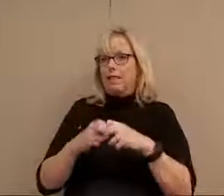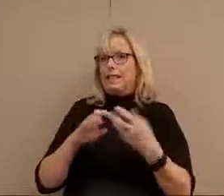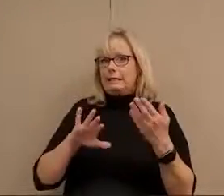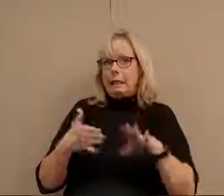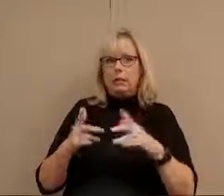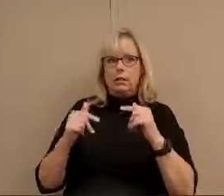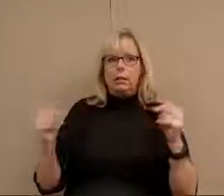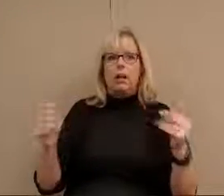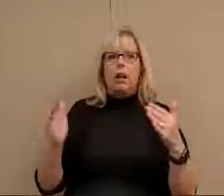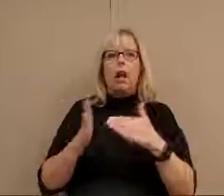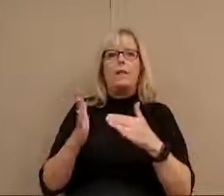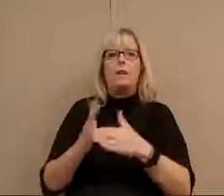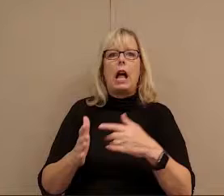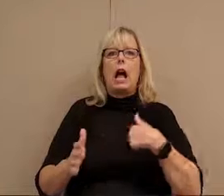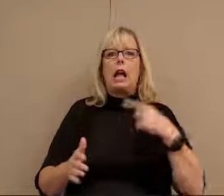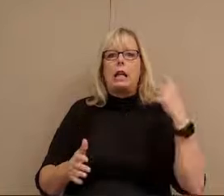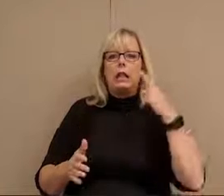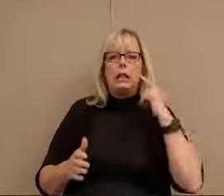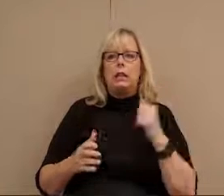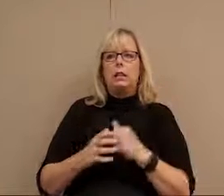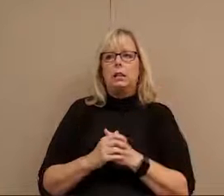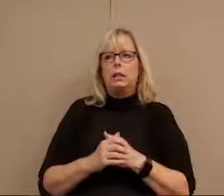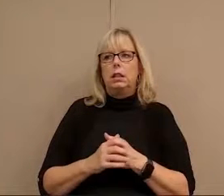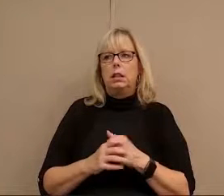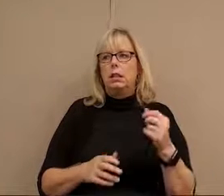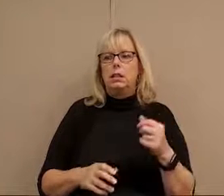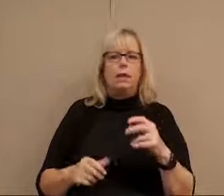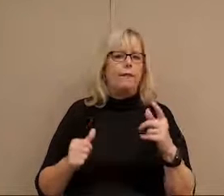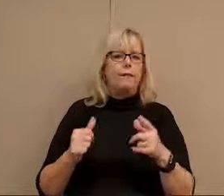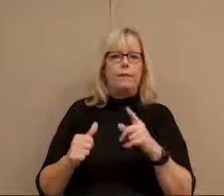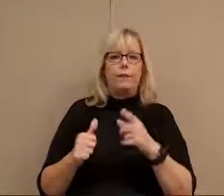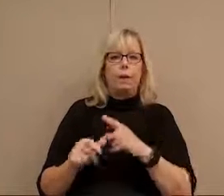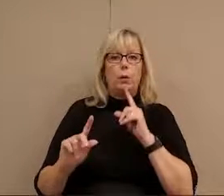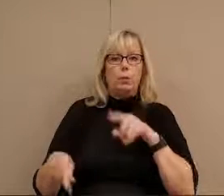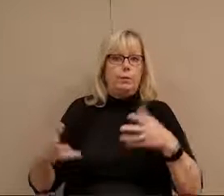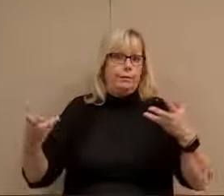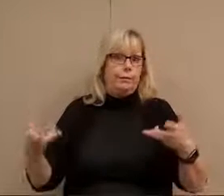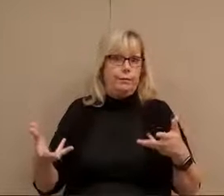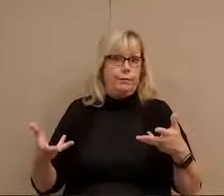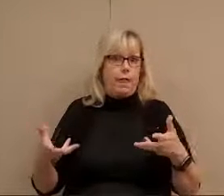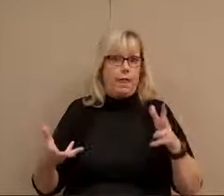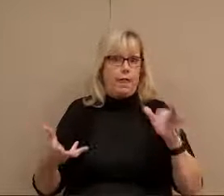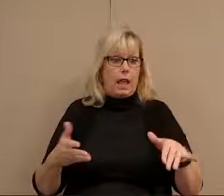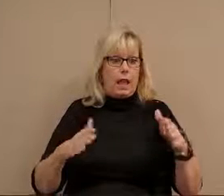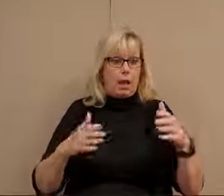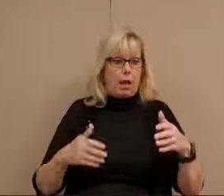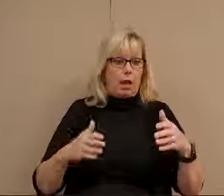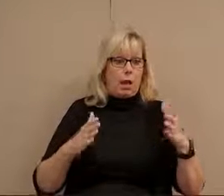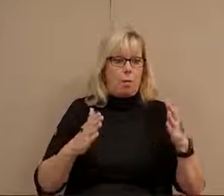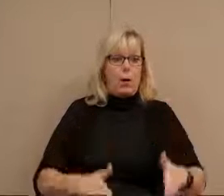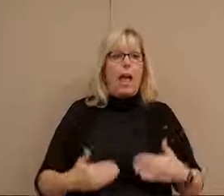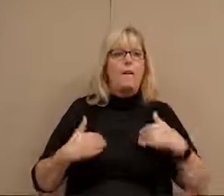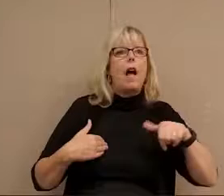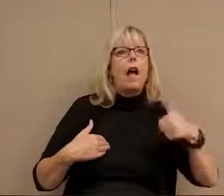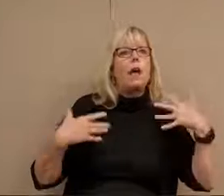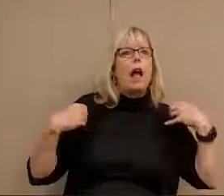like that, oftentimes I hear the immediate response is, well, did that person have underlying